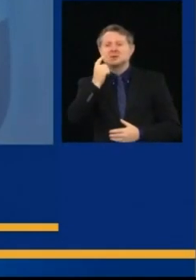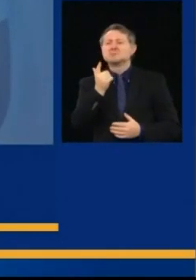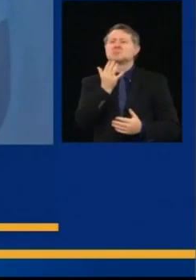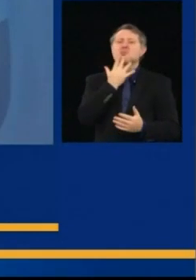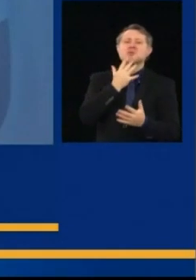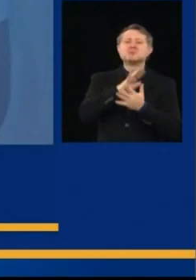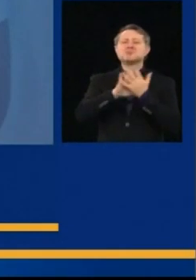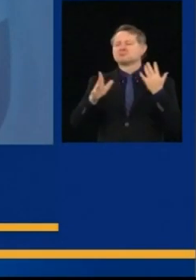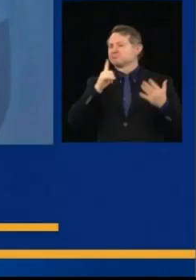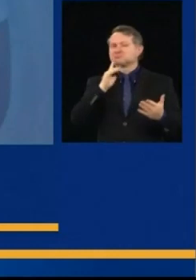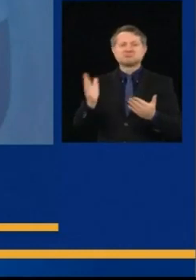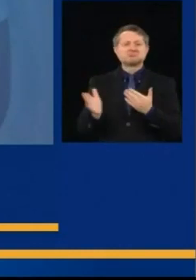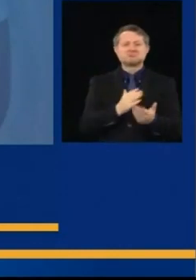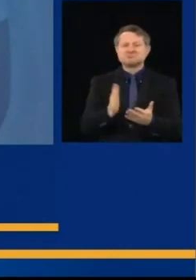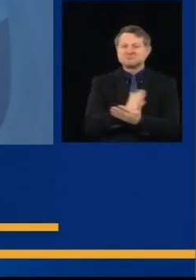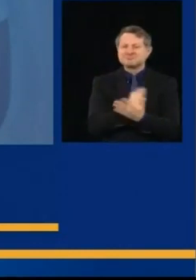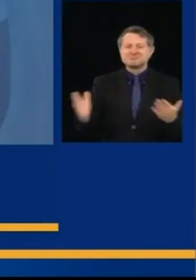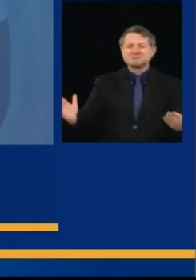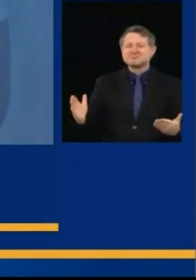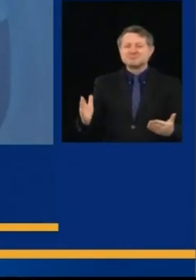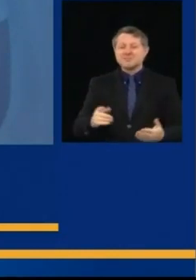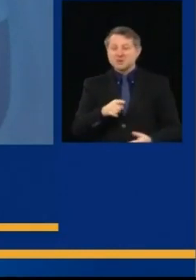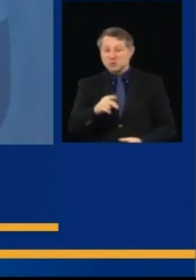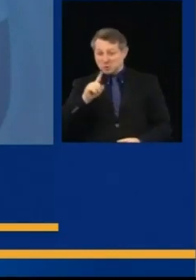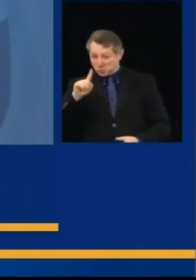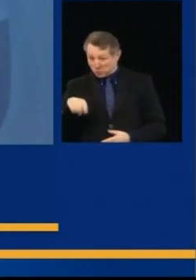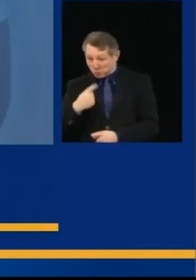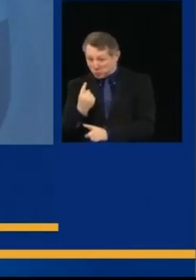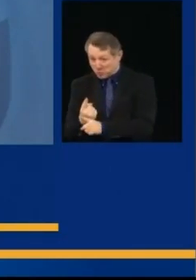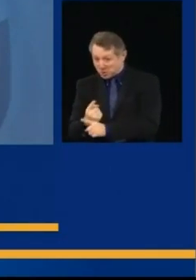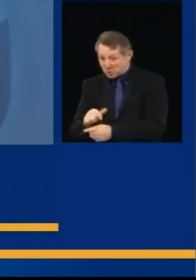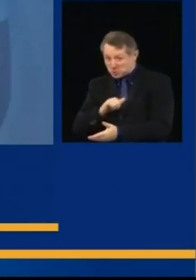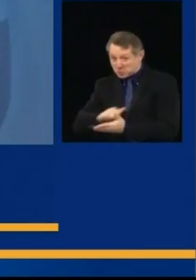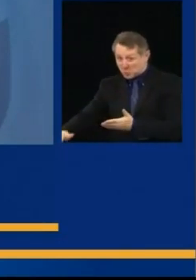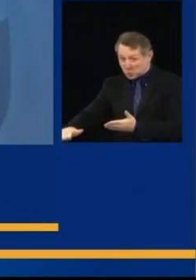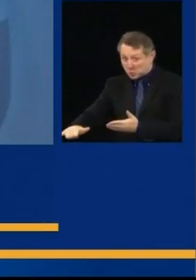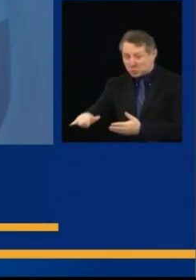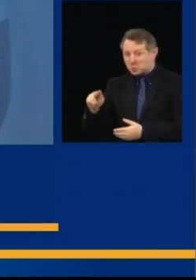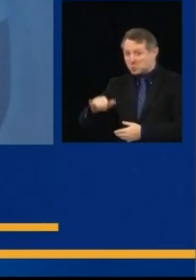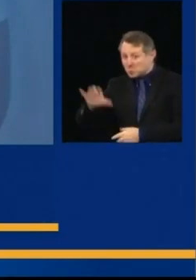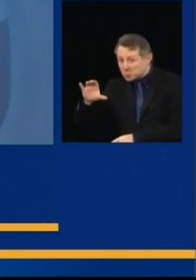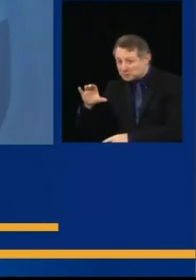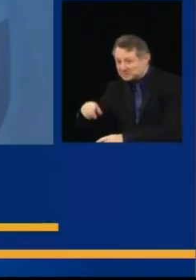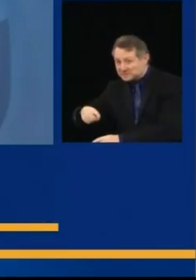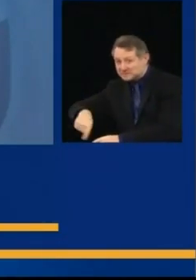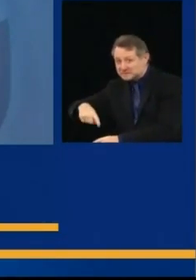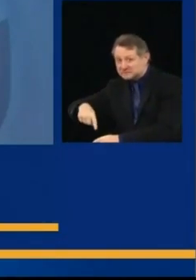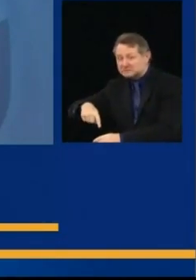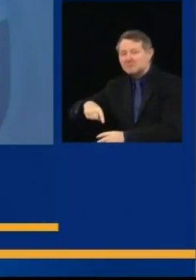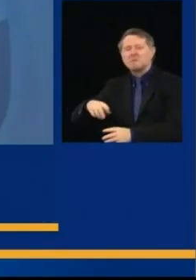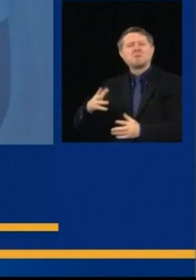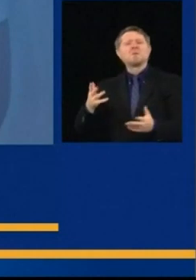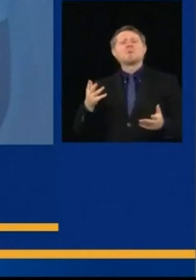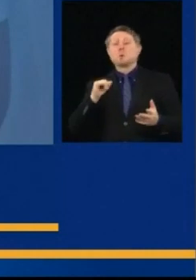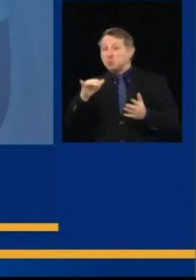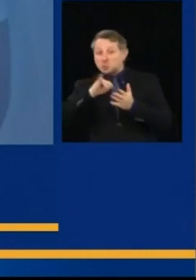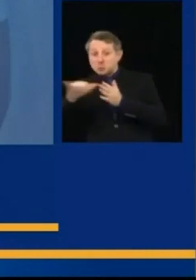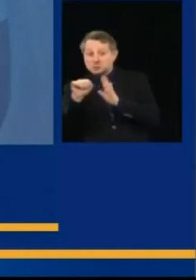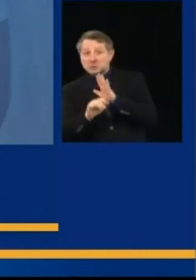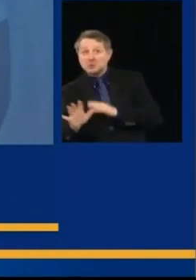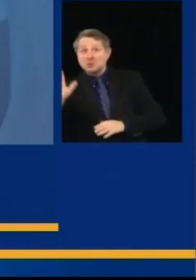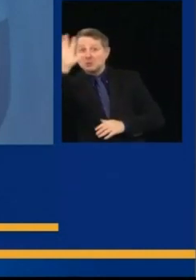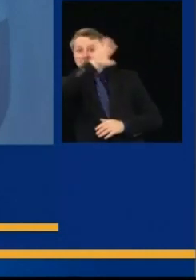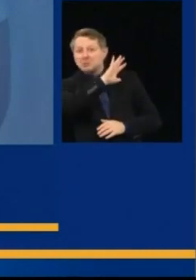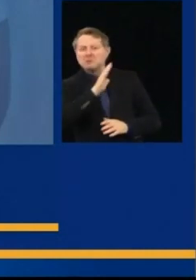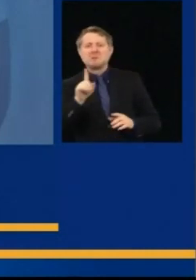And it's not just in New York. The Department of Health sent an alert to 49 other states.